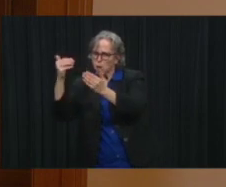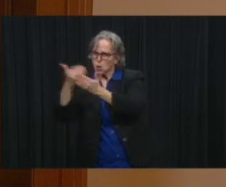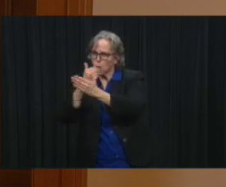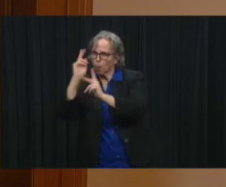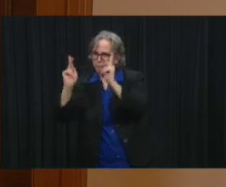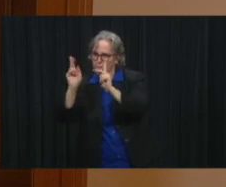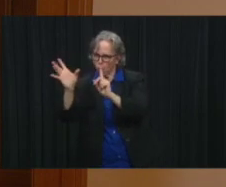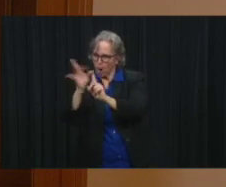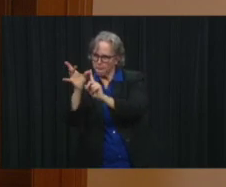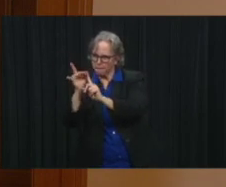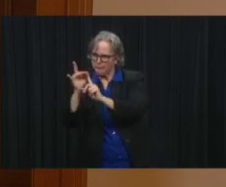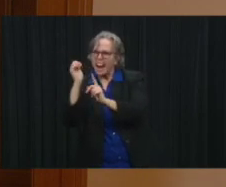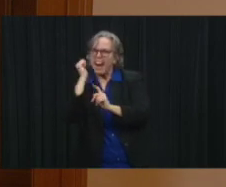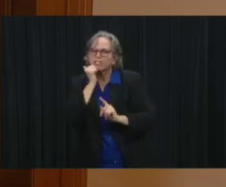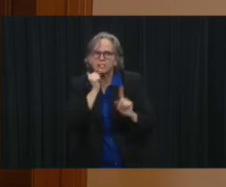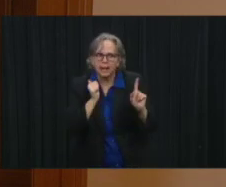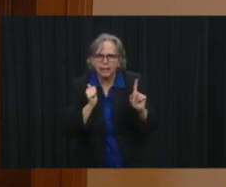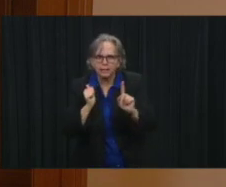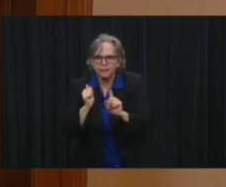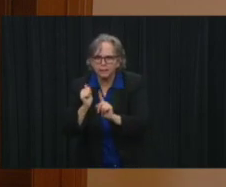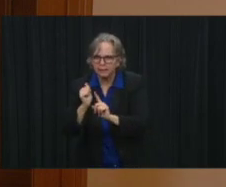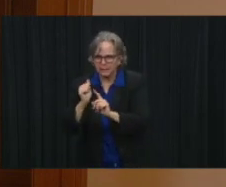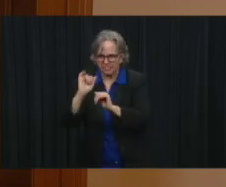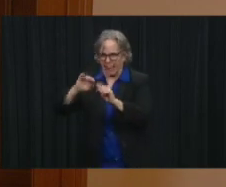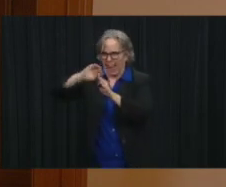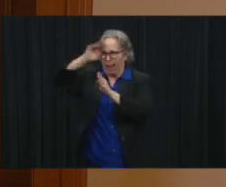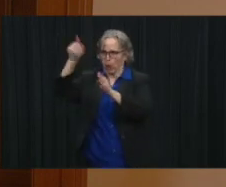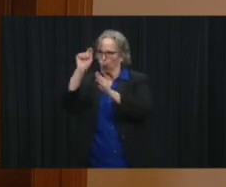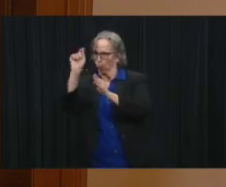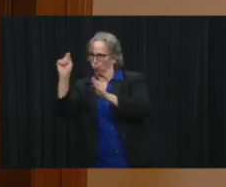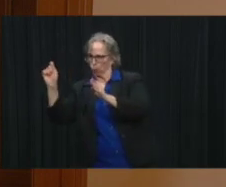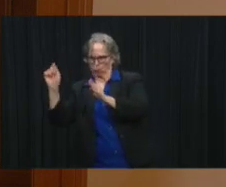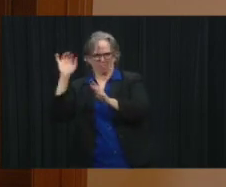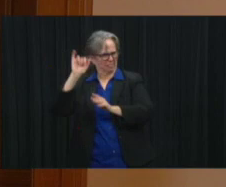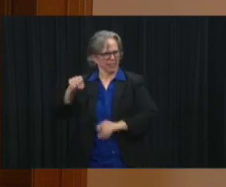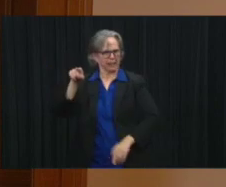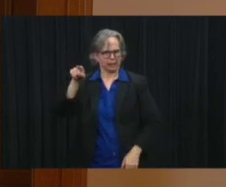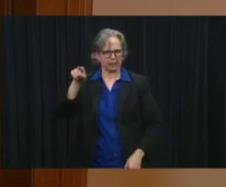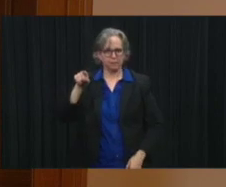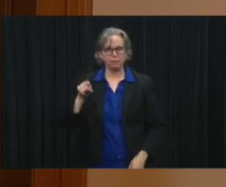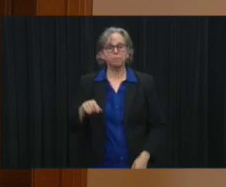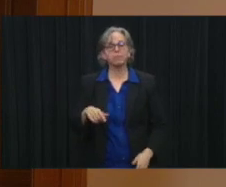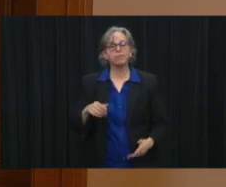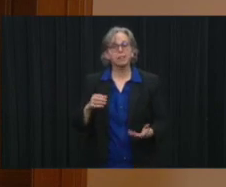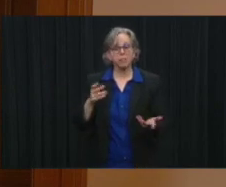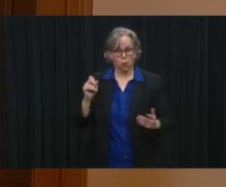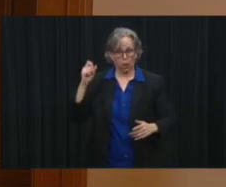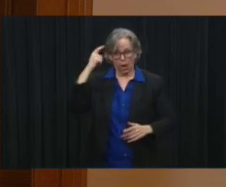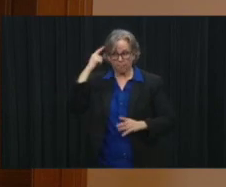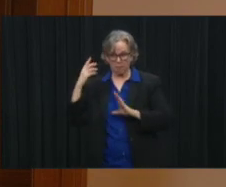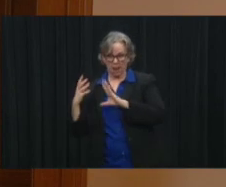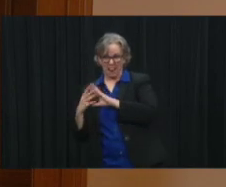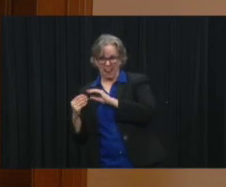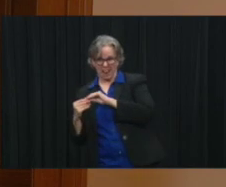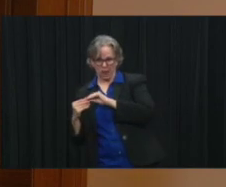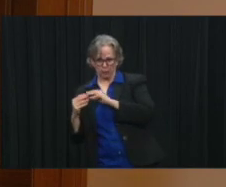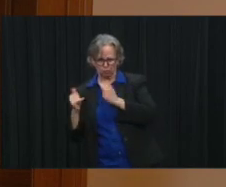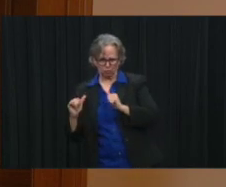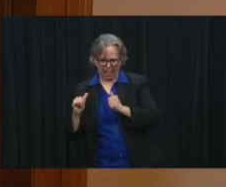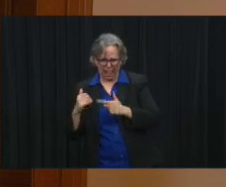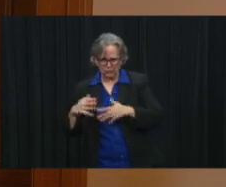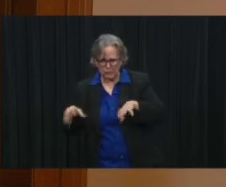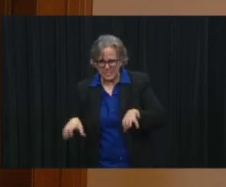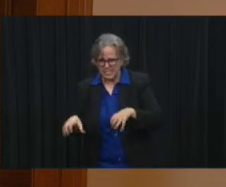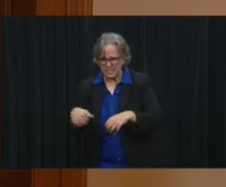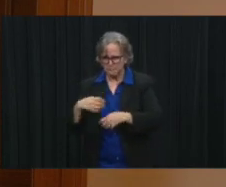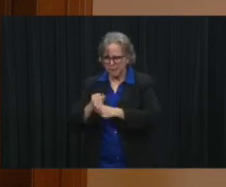the governor just said, we've built up hospital capacity in this country. And I want to say to you, there is no healthcare